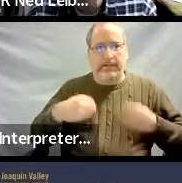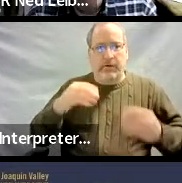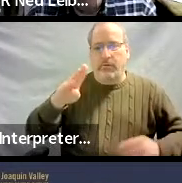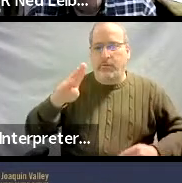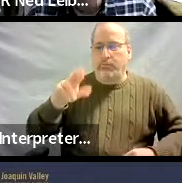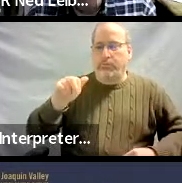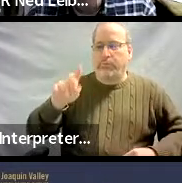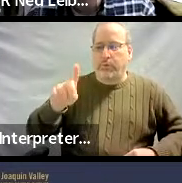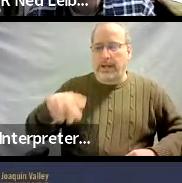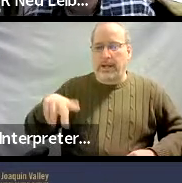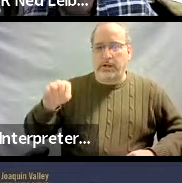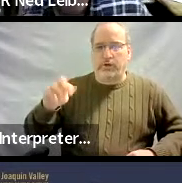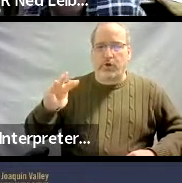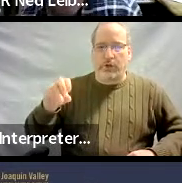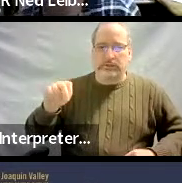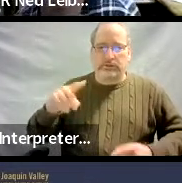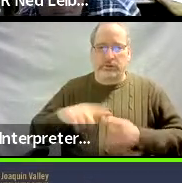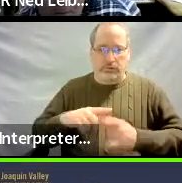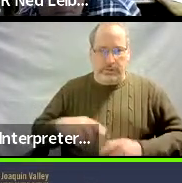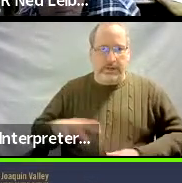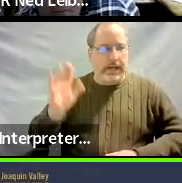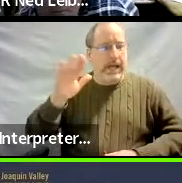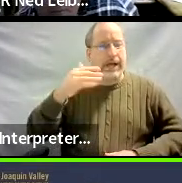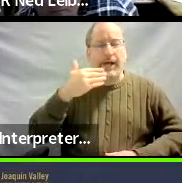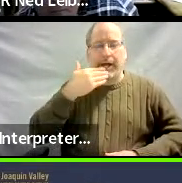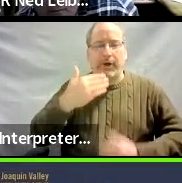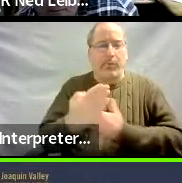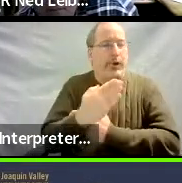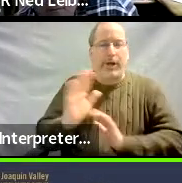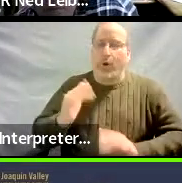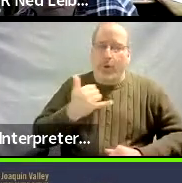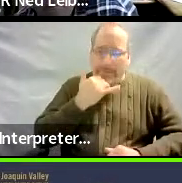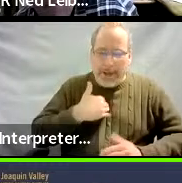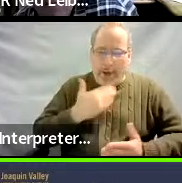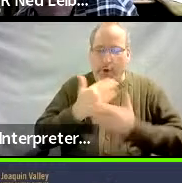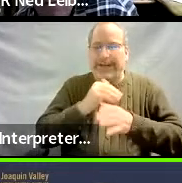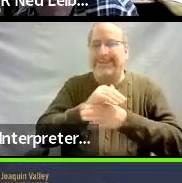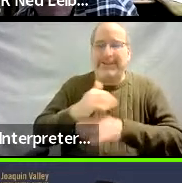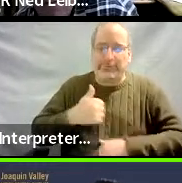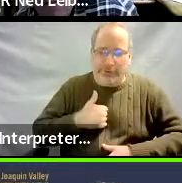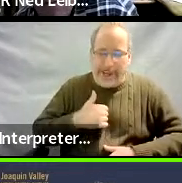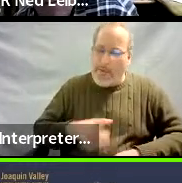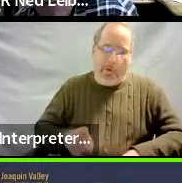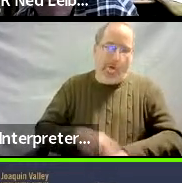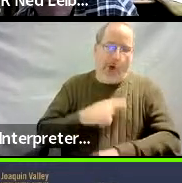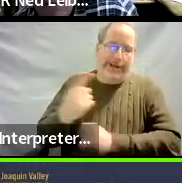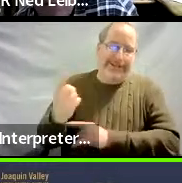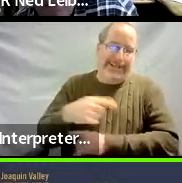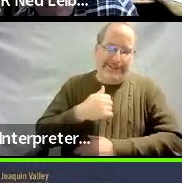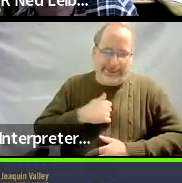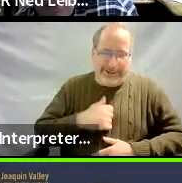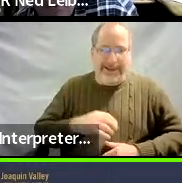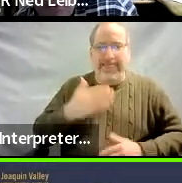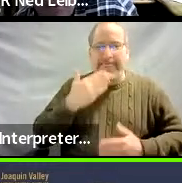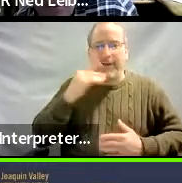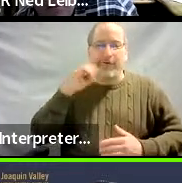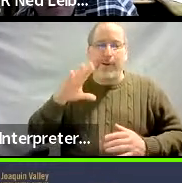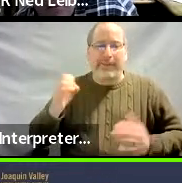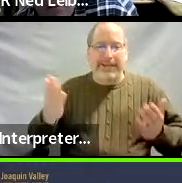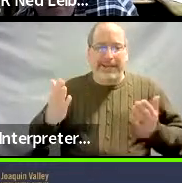today. Hi, good morning, or good afternoon, good evening. It's been a long day. Thank you all for being